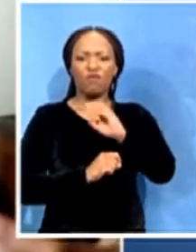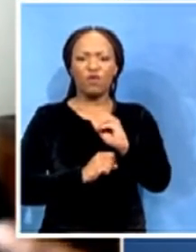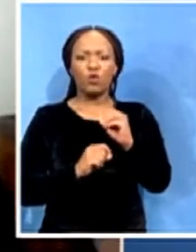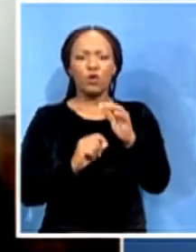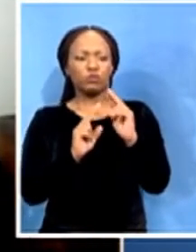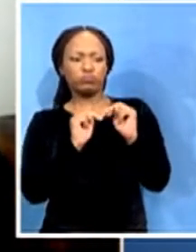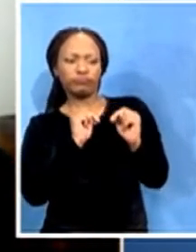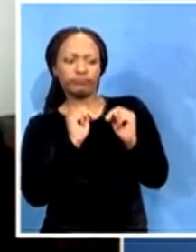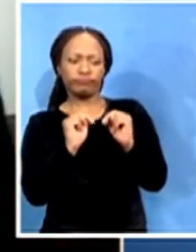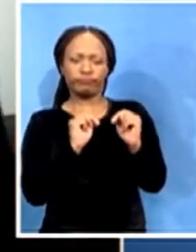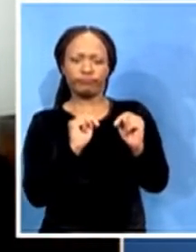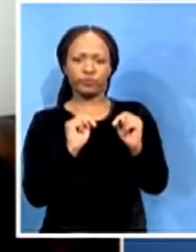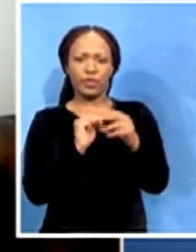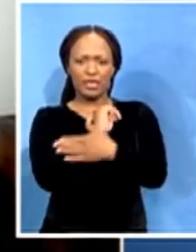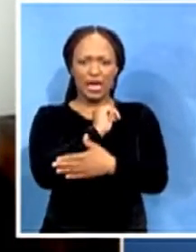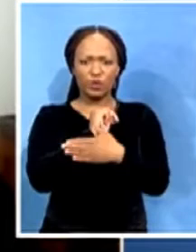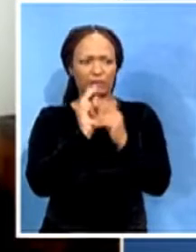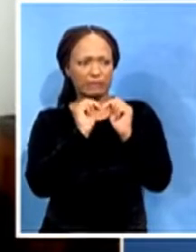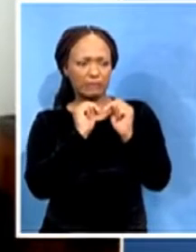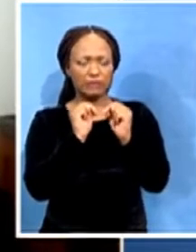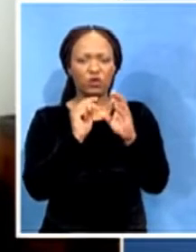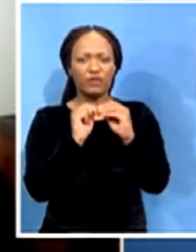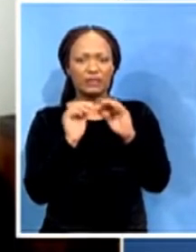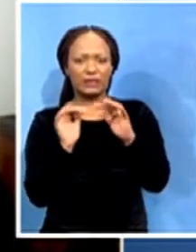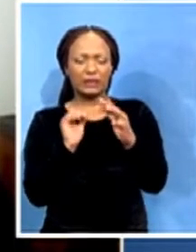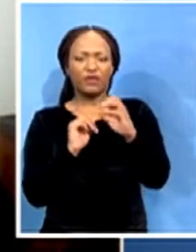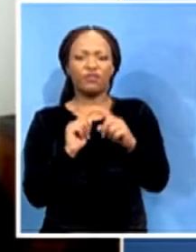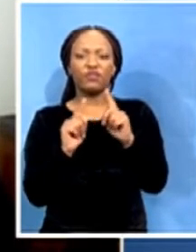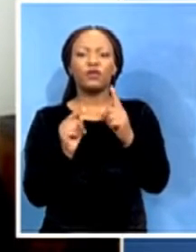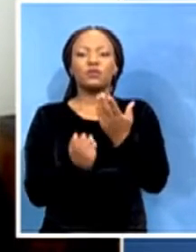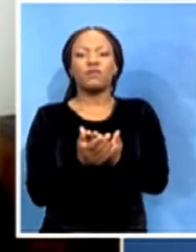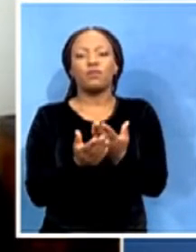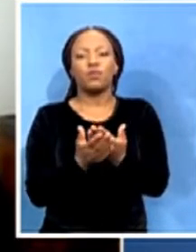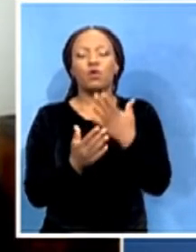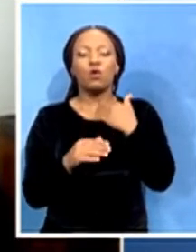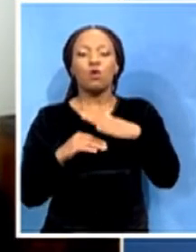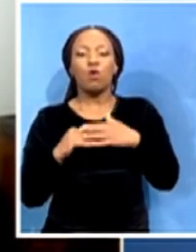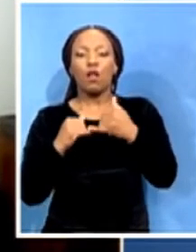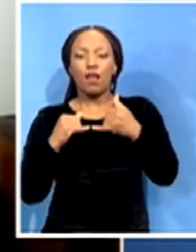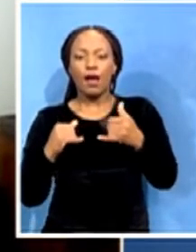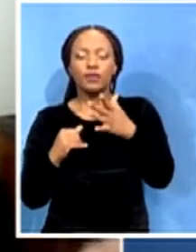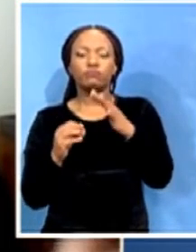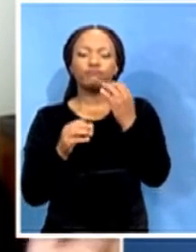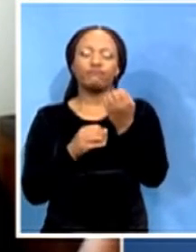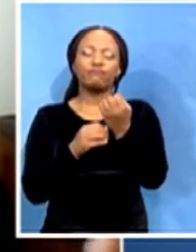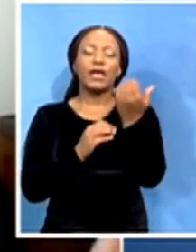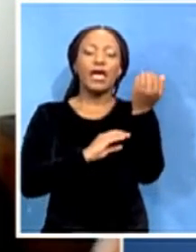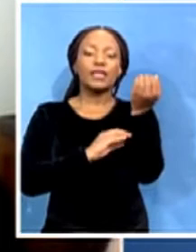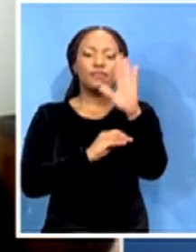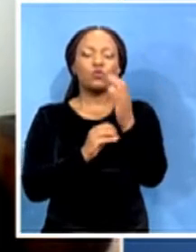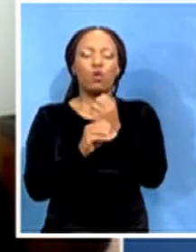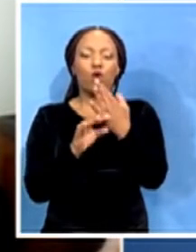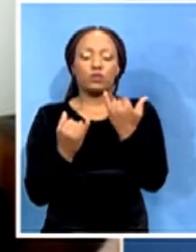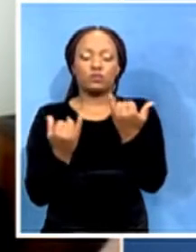there's a stalemate. And all of this is available on this online exhibition being launched tonight. And my thinking was, at the